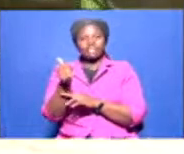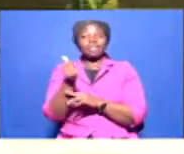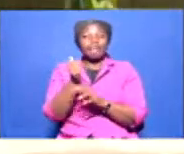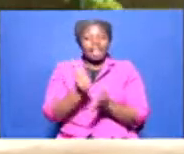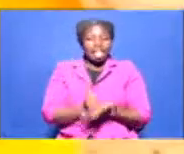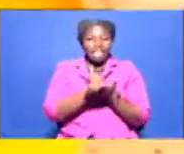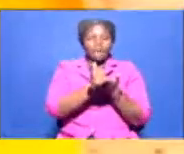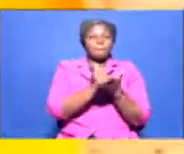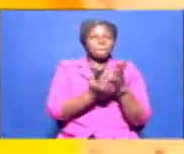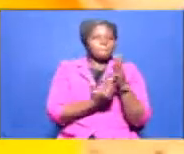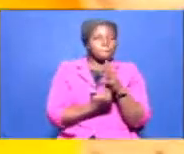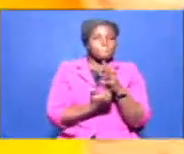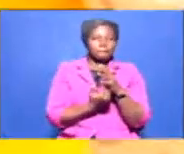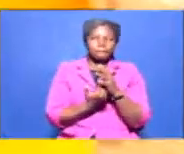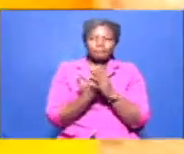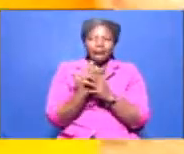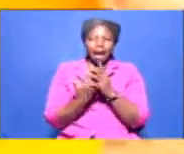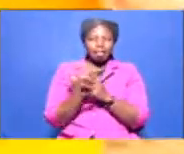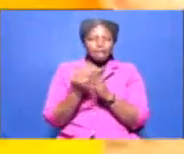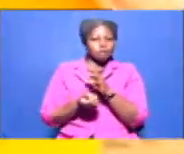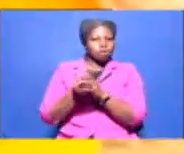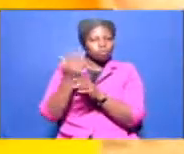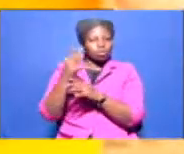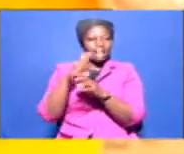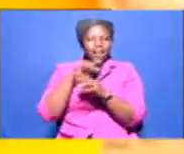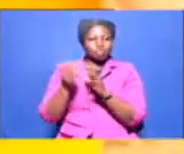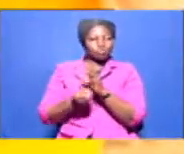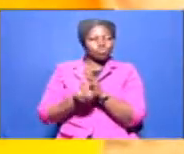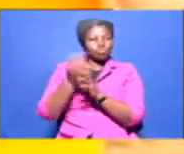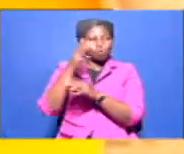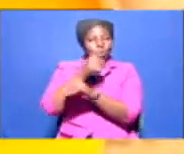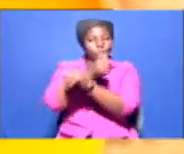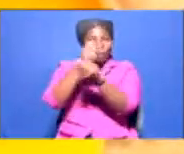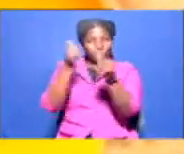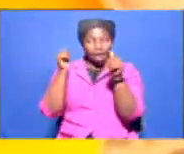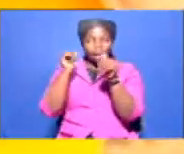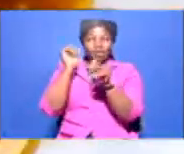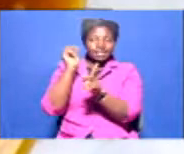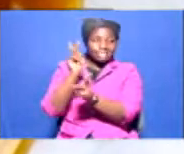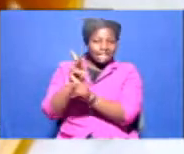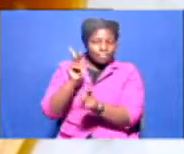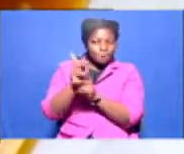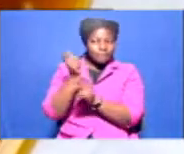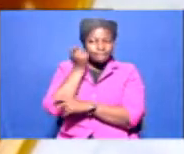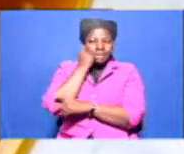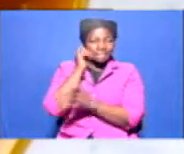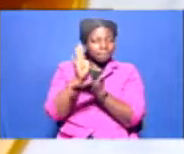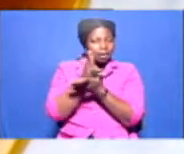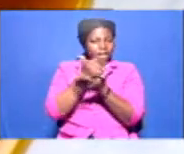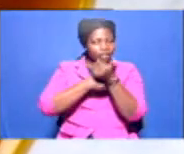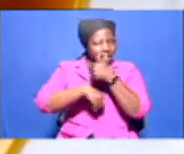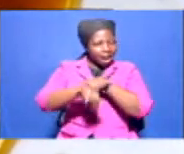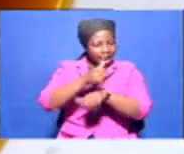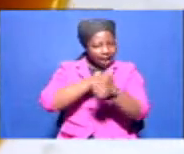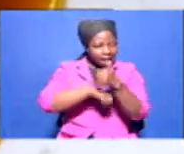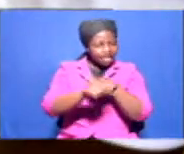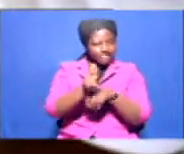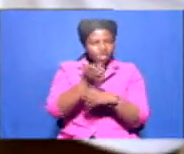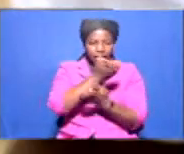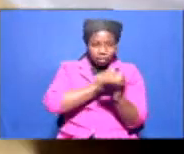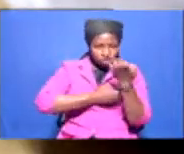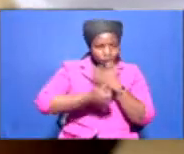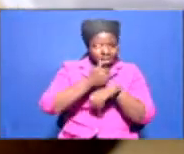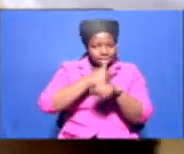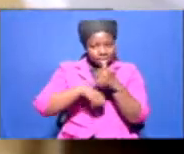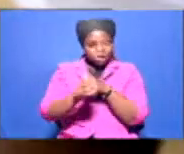and grow well. Beekeeping is part and parcel of the economic activity of Baringo residents